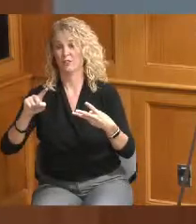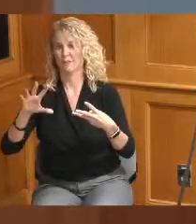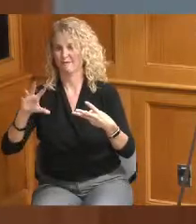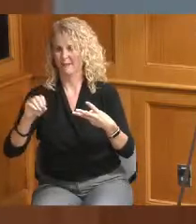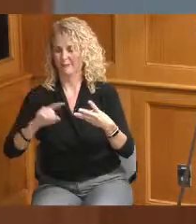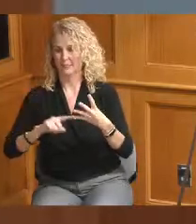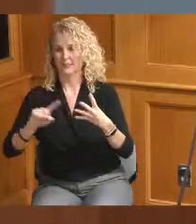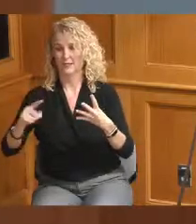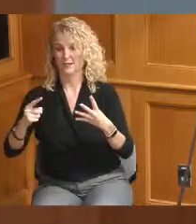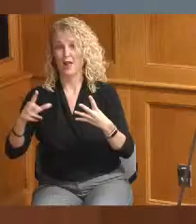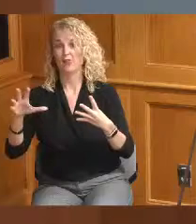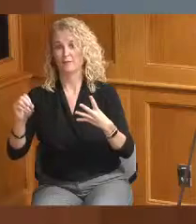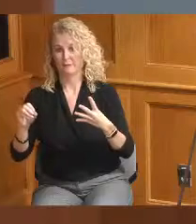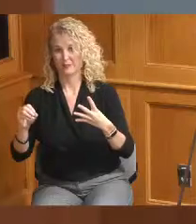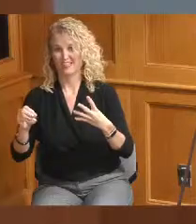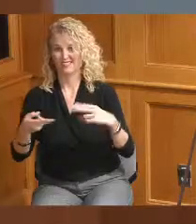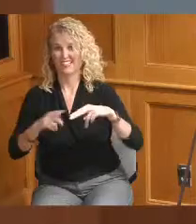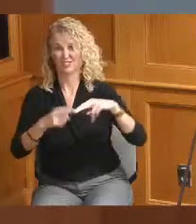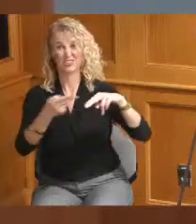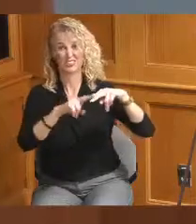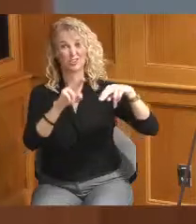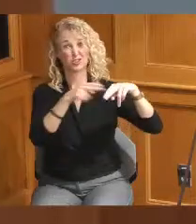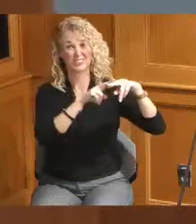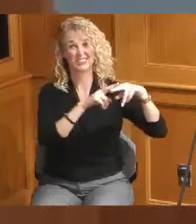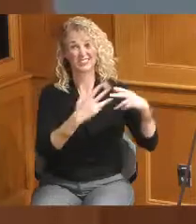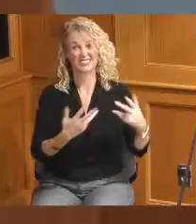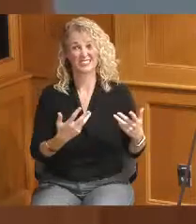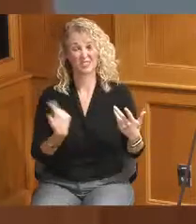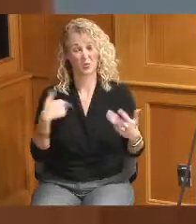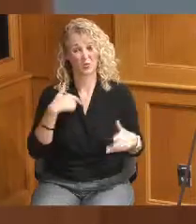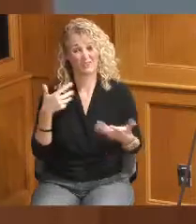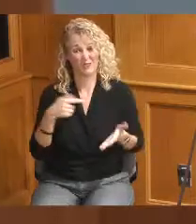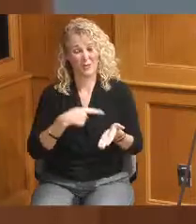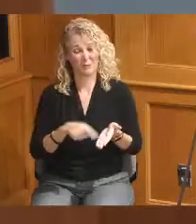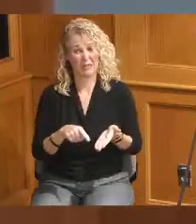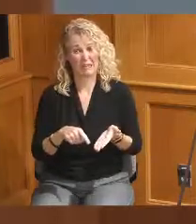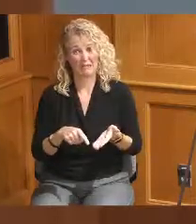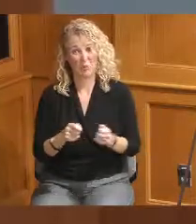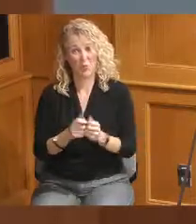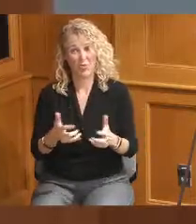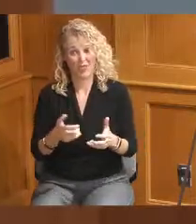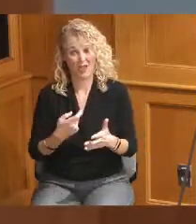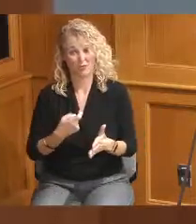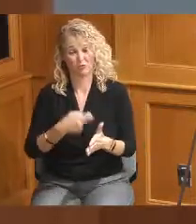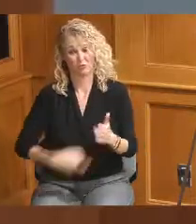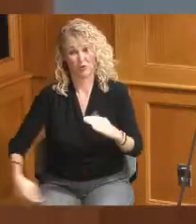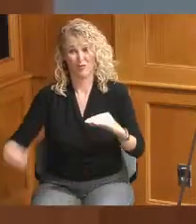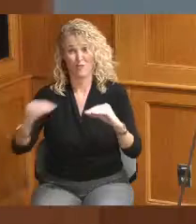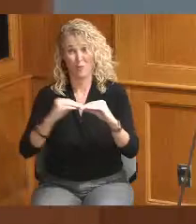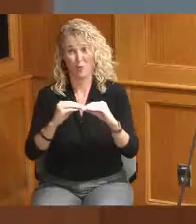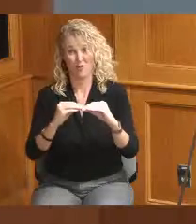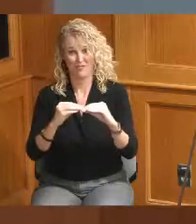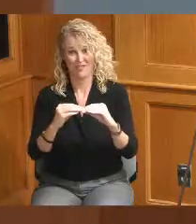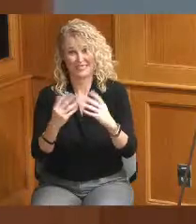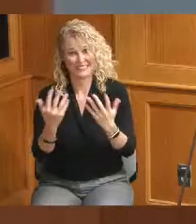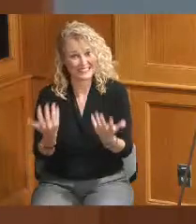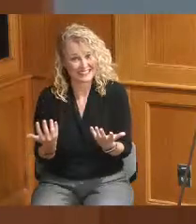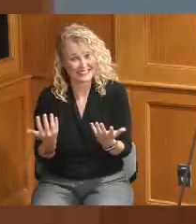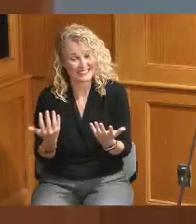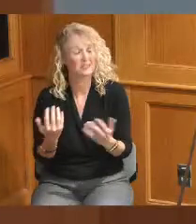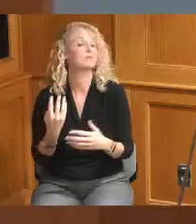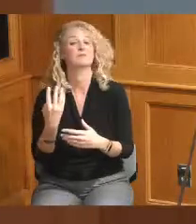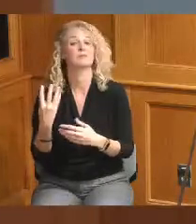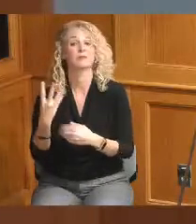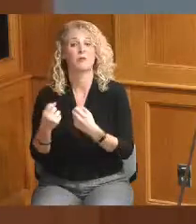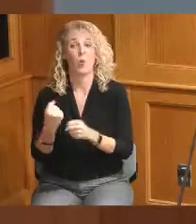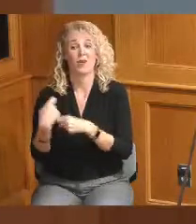another $1.50 an hour. It was effective June 3rd of this year. This is the 4th year since our last fee